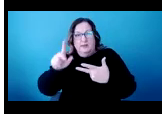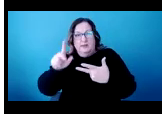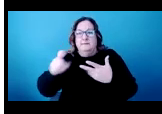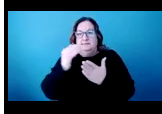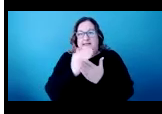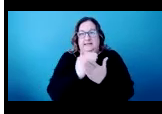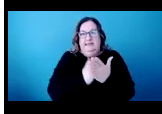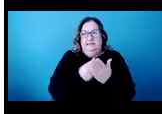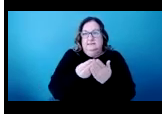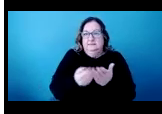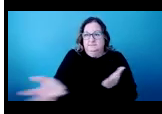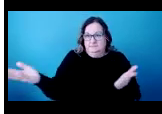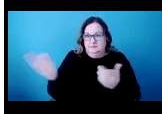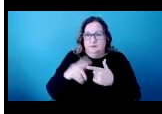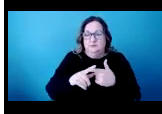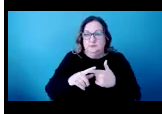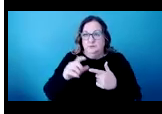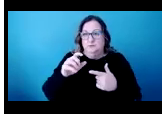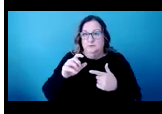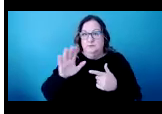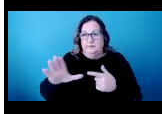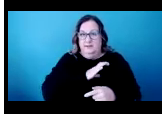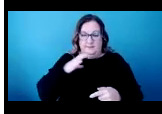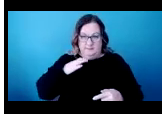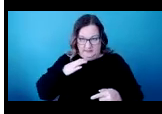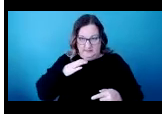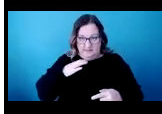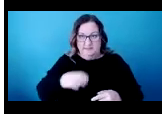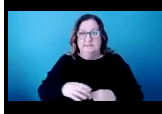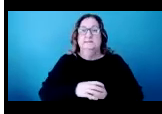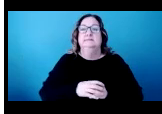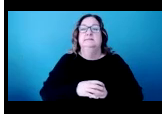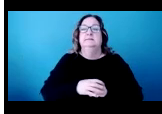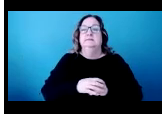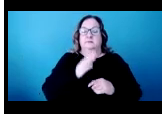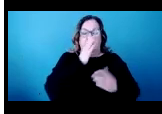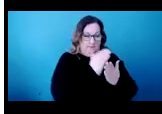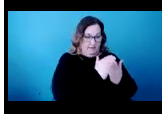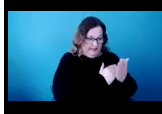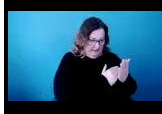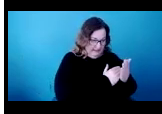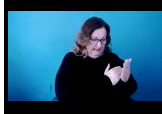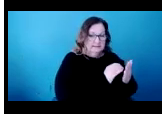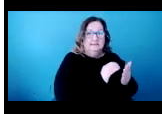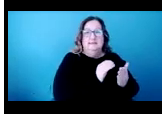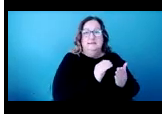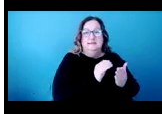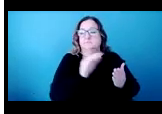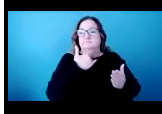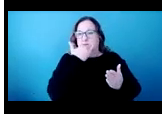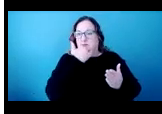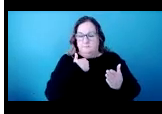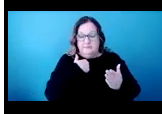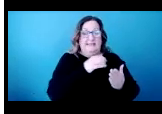appropriation subcommittees come up with their own lists for their sections of the budget, send it to the Executive Appropriations Committee, and then the